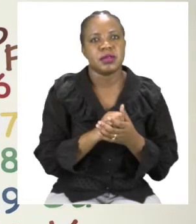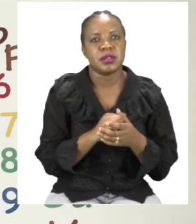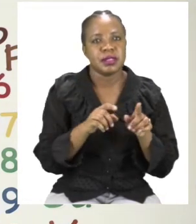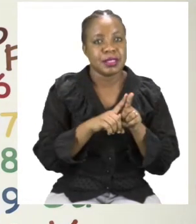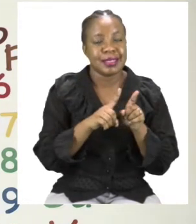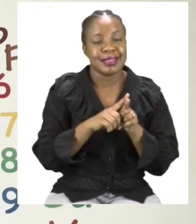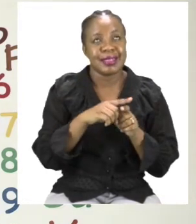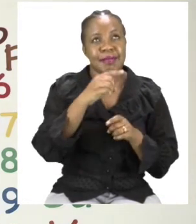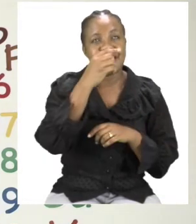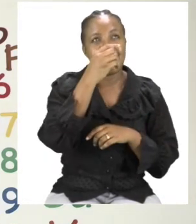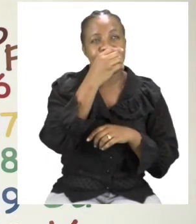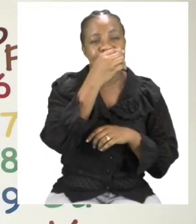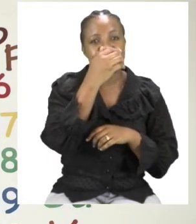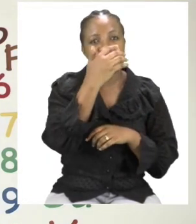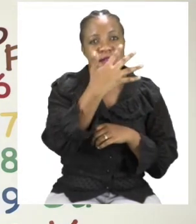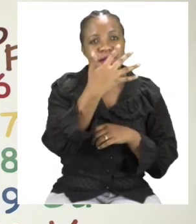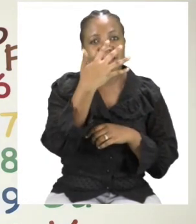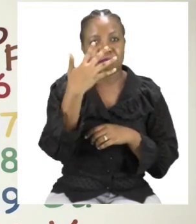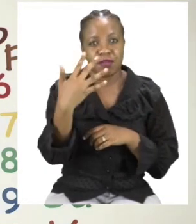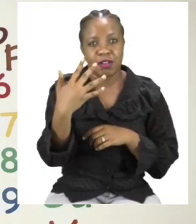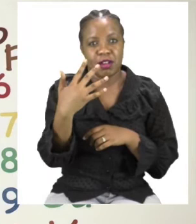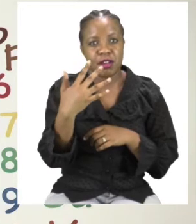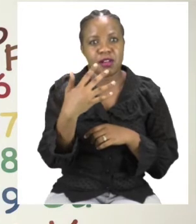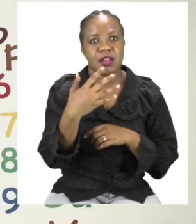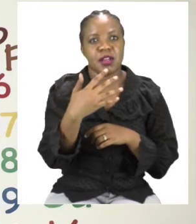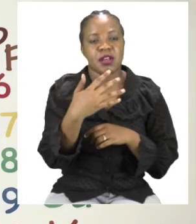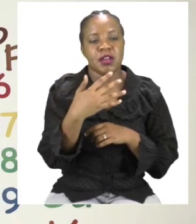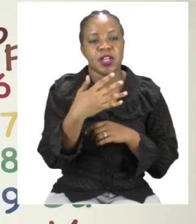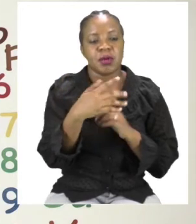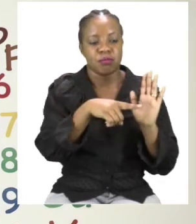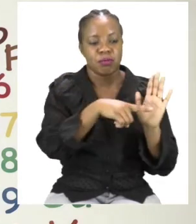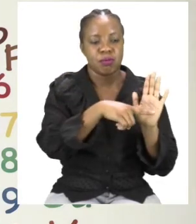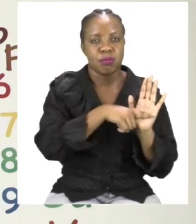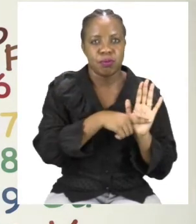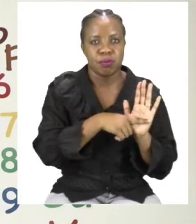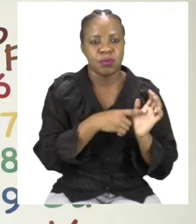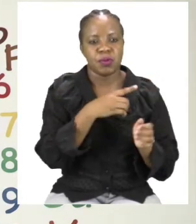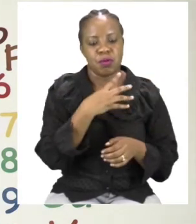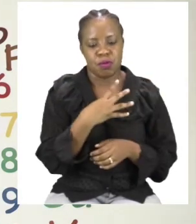55 and then we subtract 40.